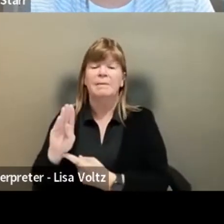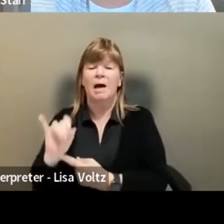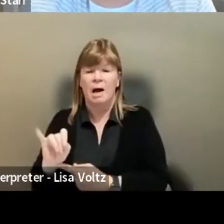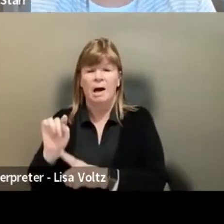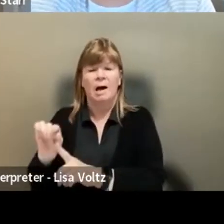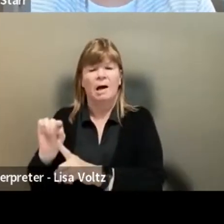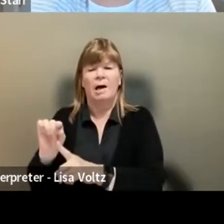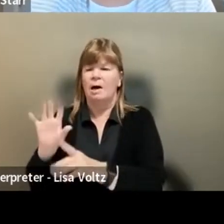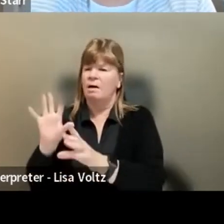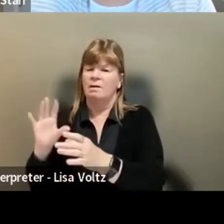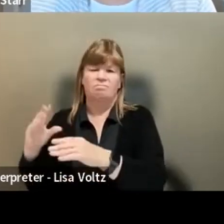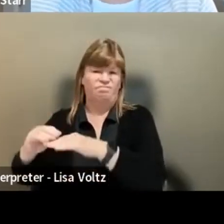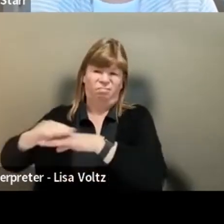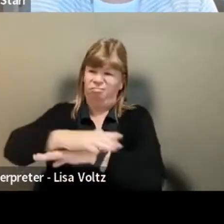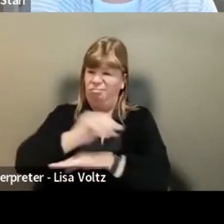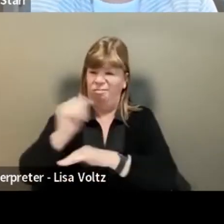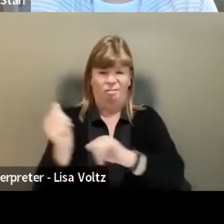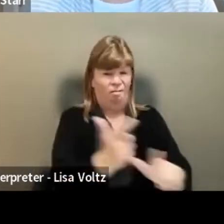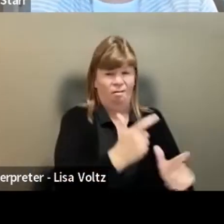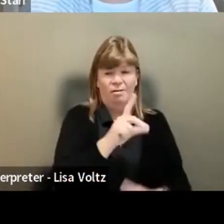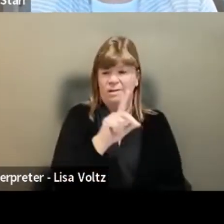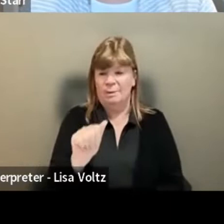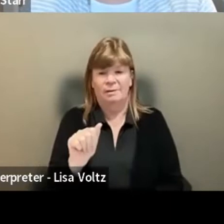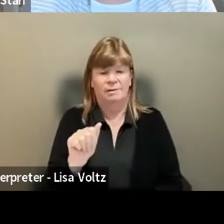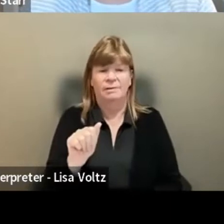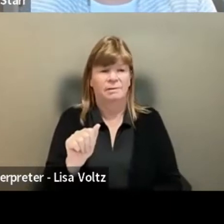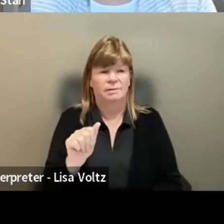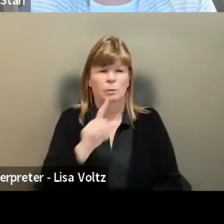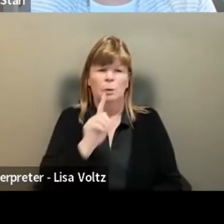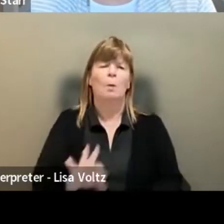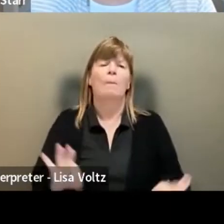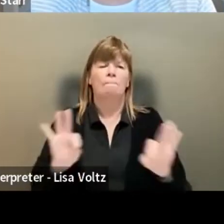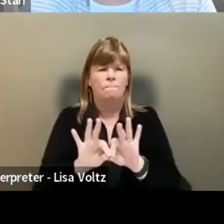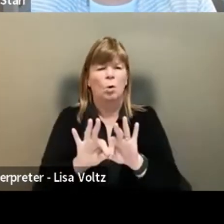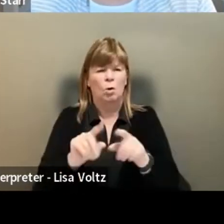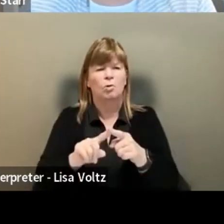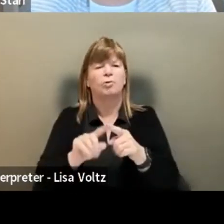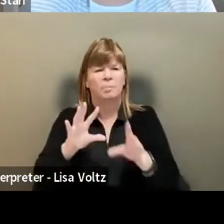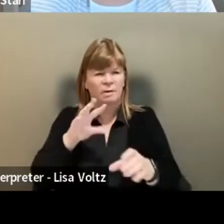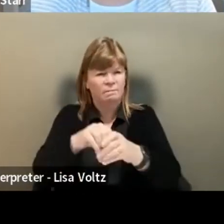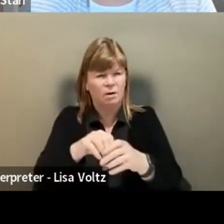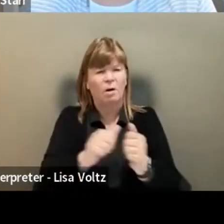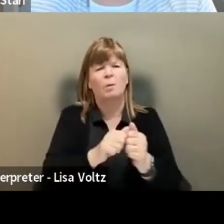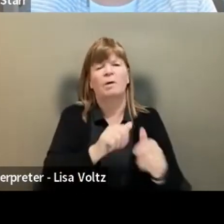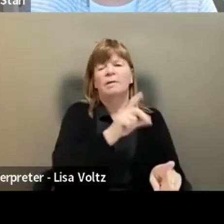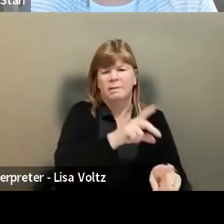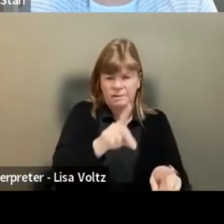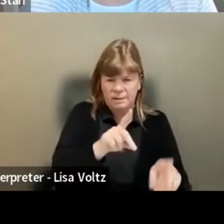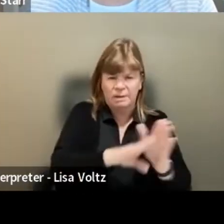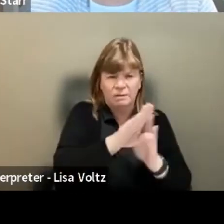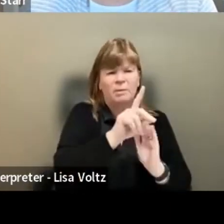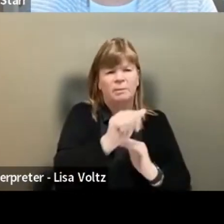falls into every other disability. And so it's really important to engage with the development disability community, the mental